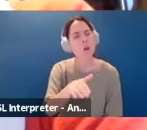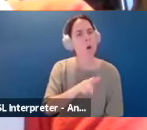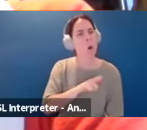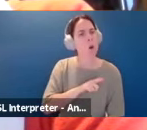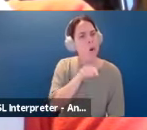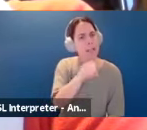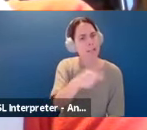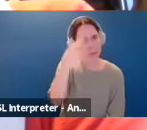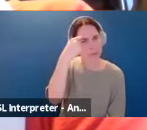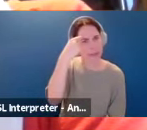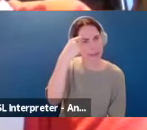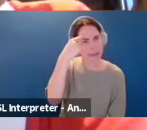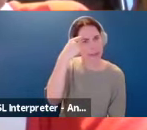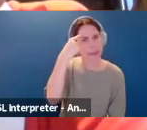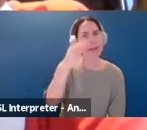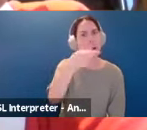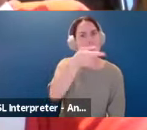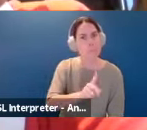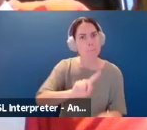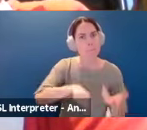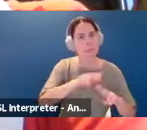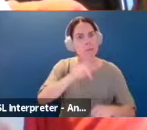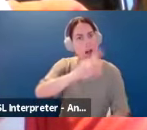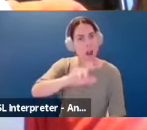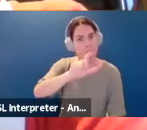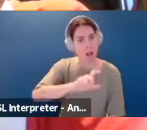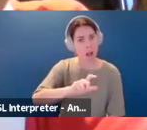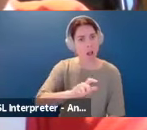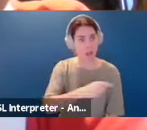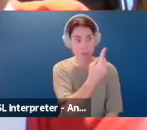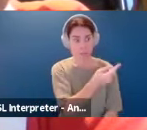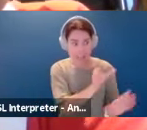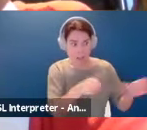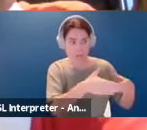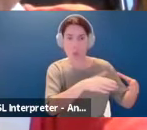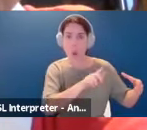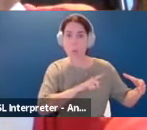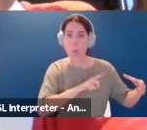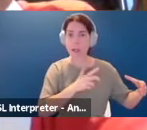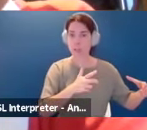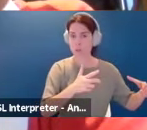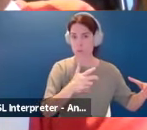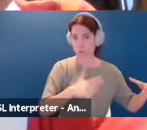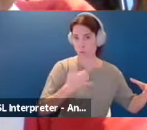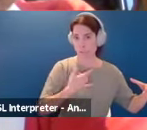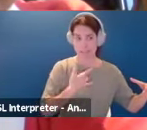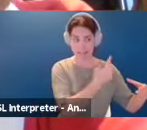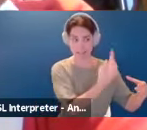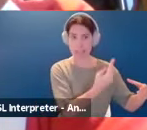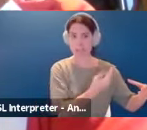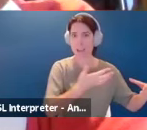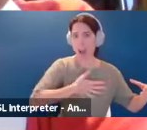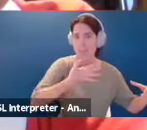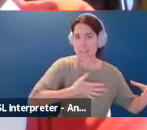so that was the question i left my um other order members with so